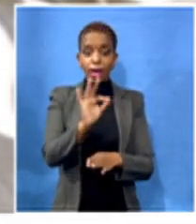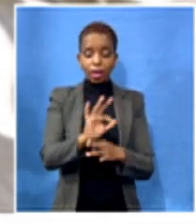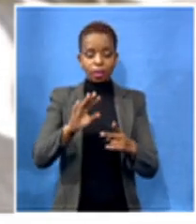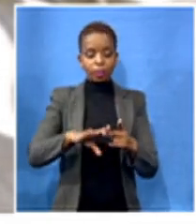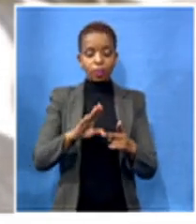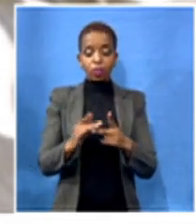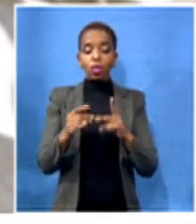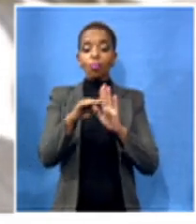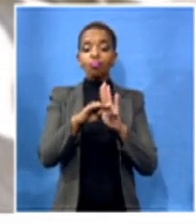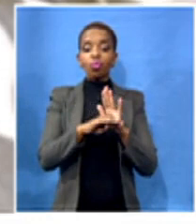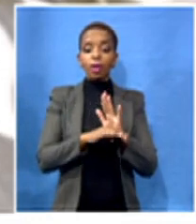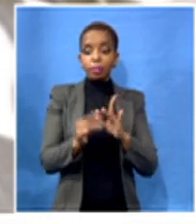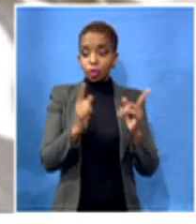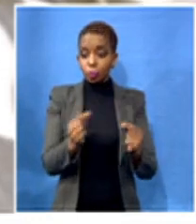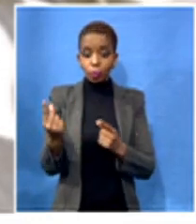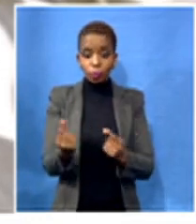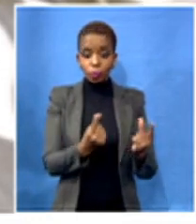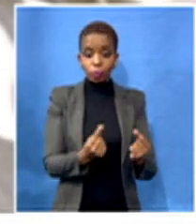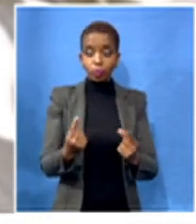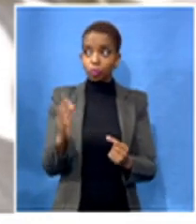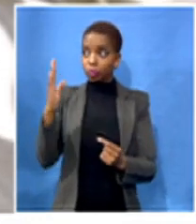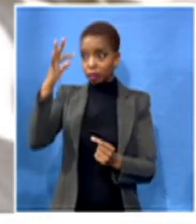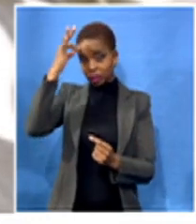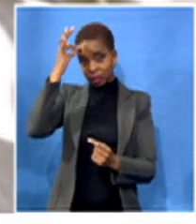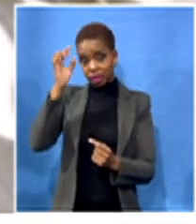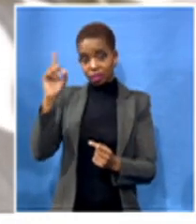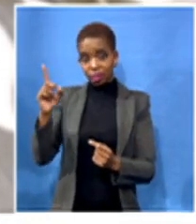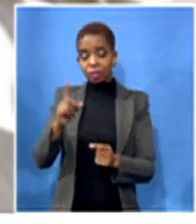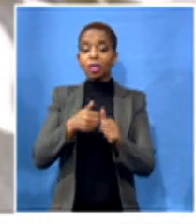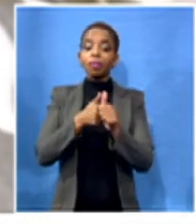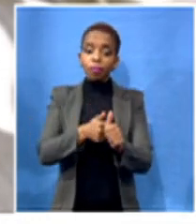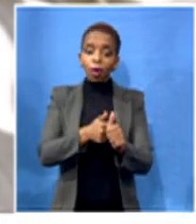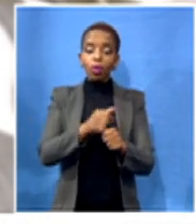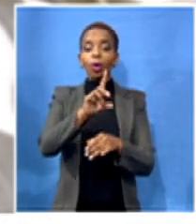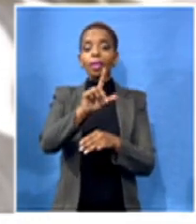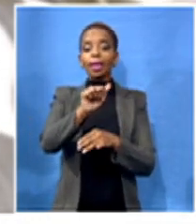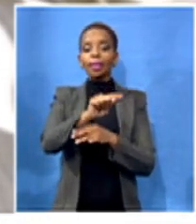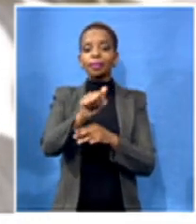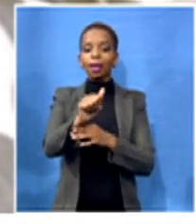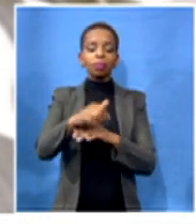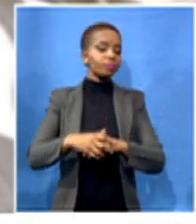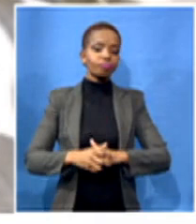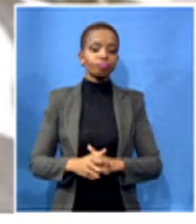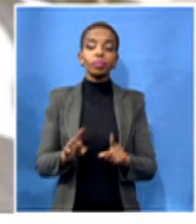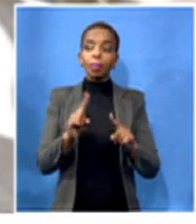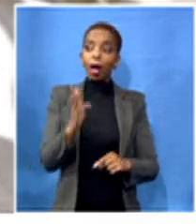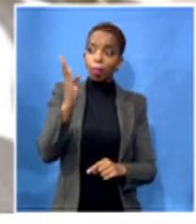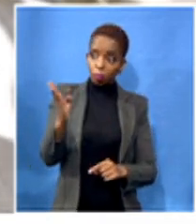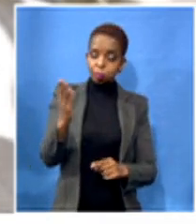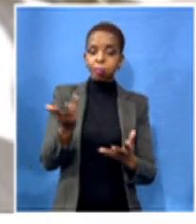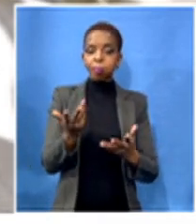is not based on hard data, and that data is available from states. There are certain parts of this campaign,